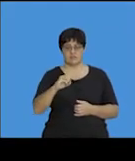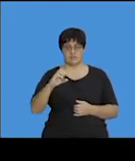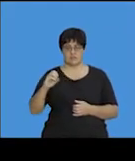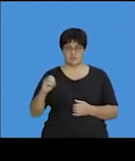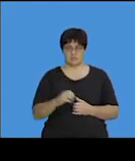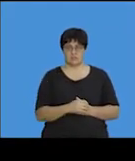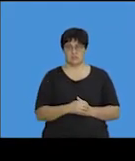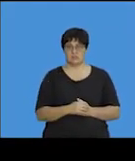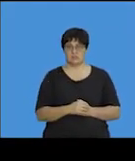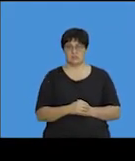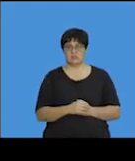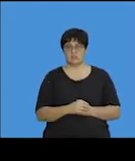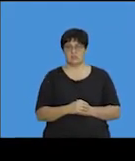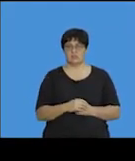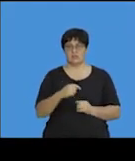40,000